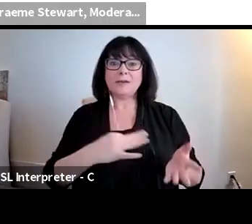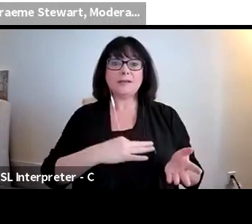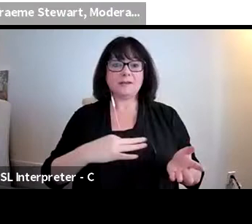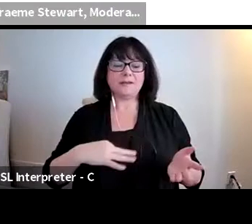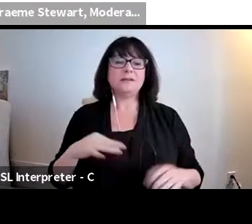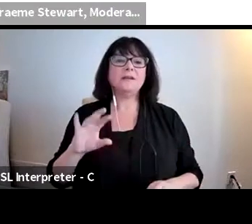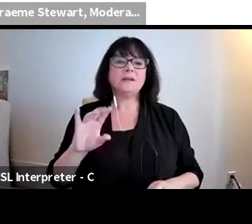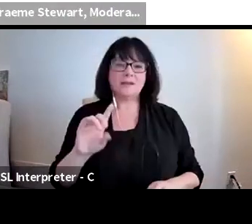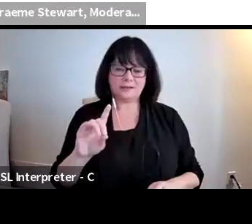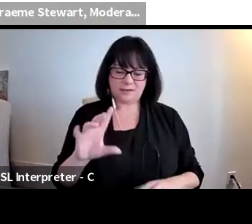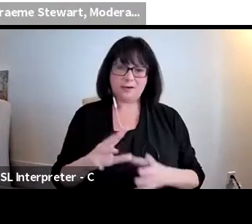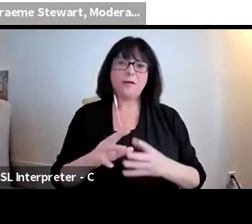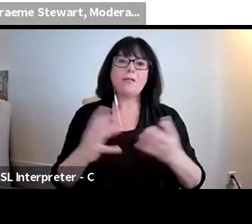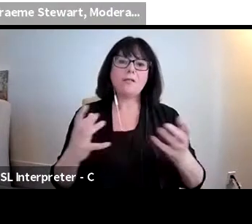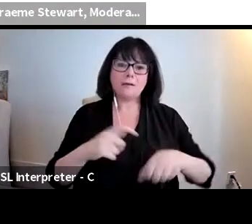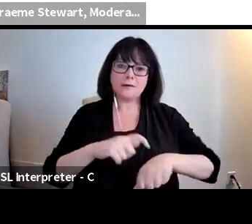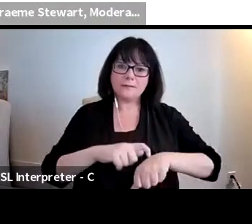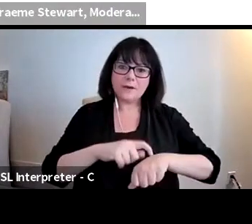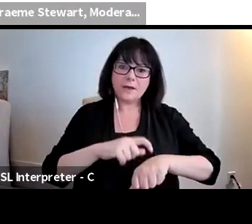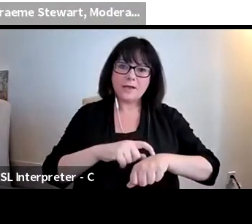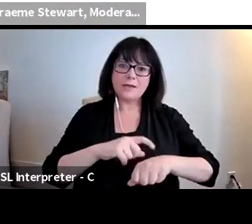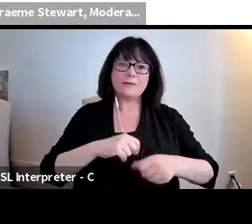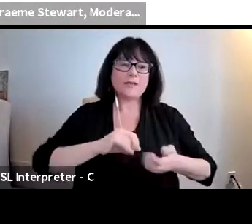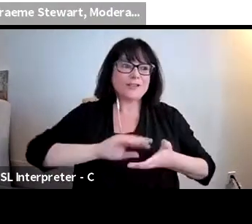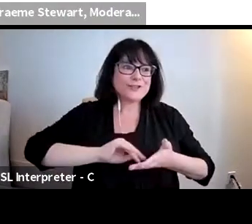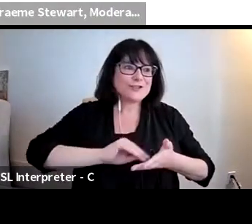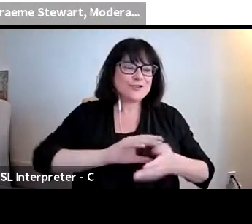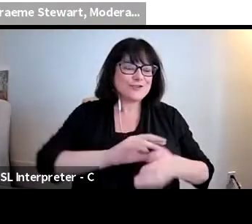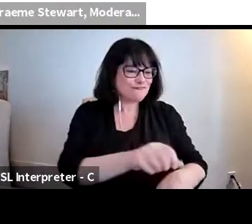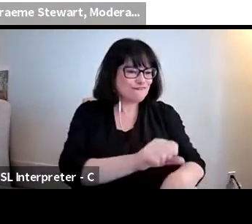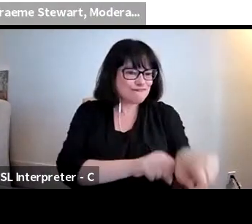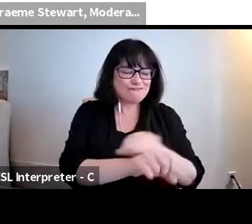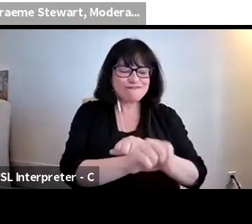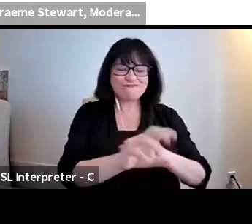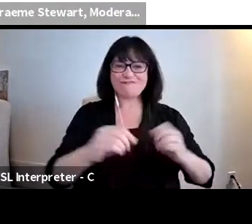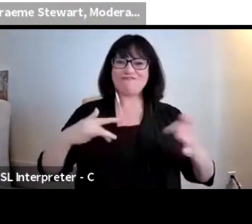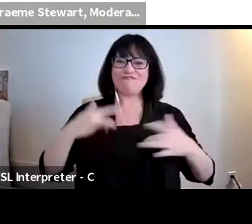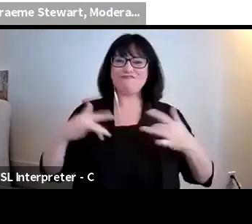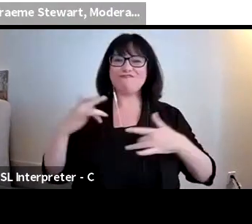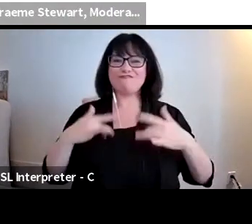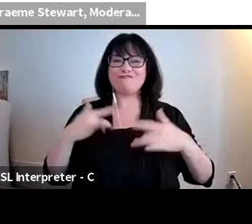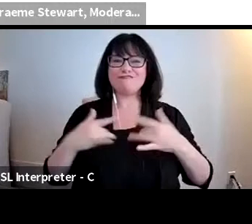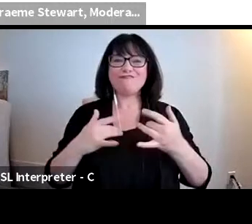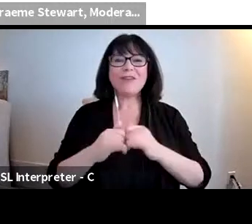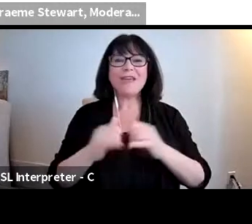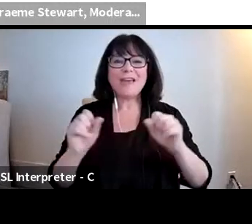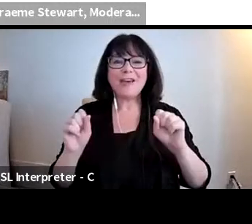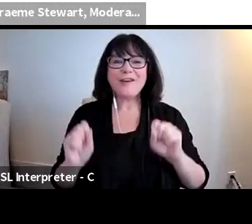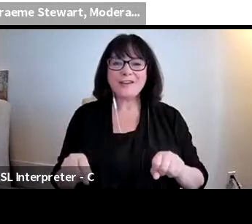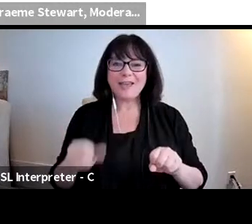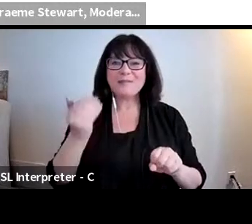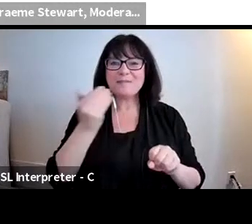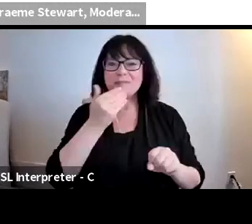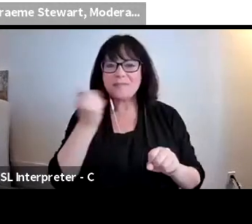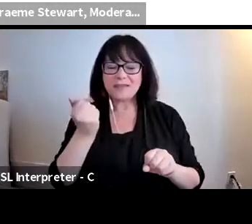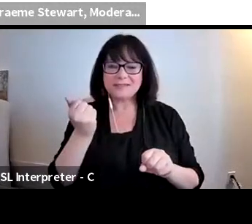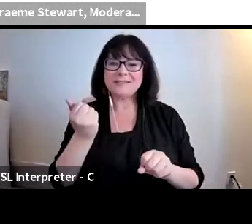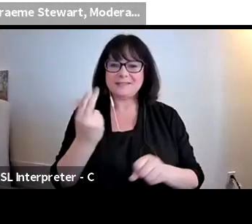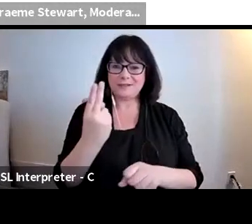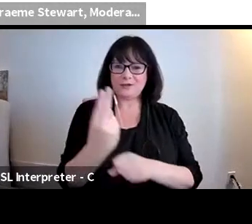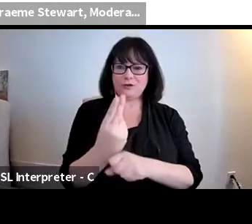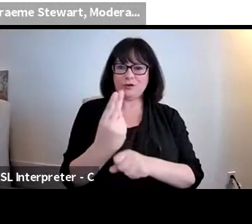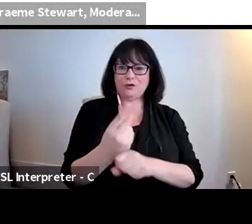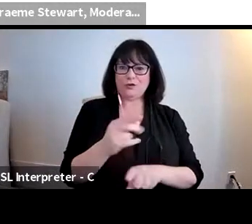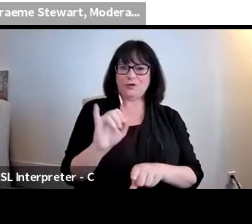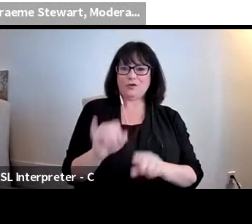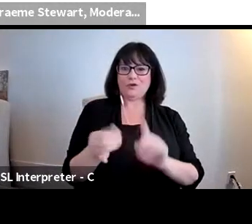lot of energy into and gotten quite enthusiastic about how they can make the best use of these online tools,